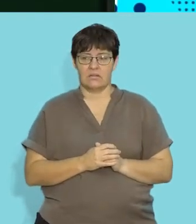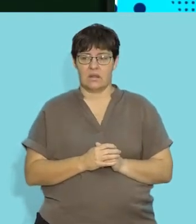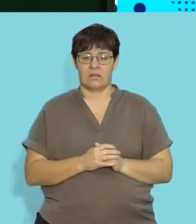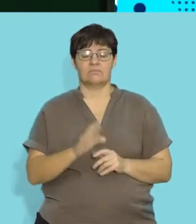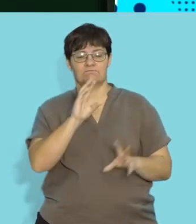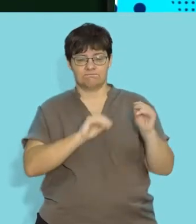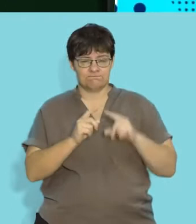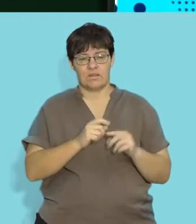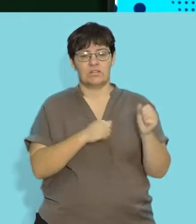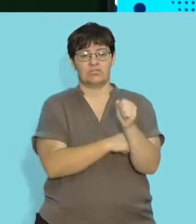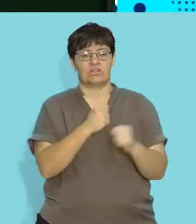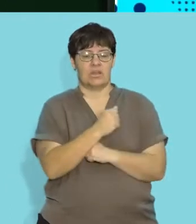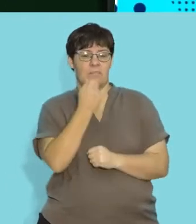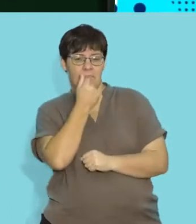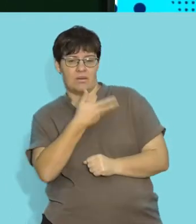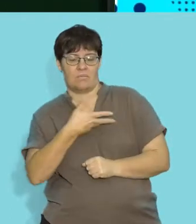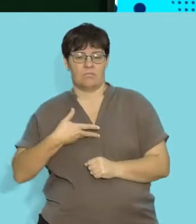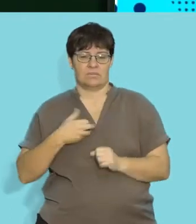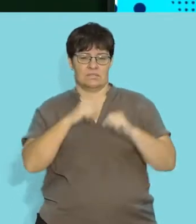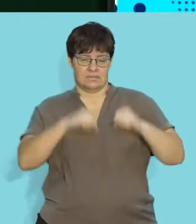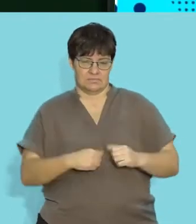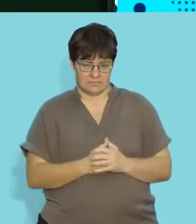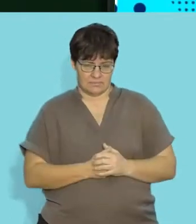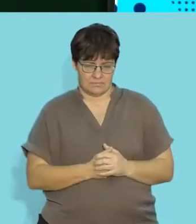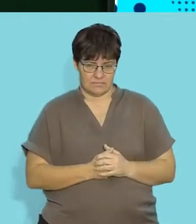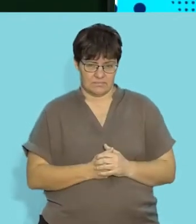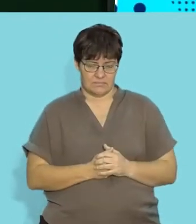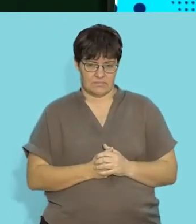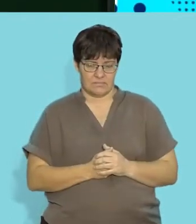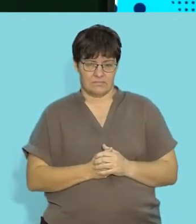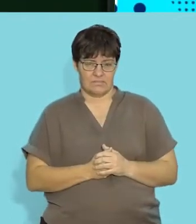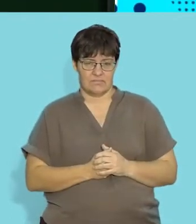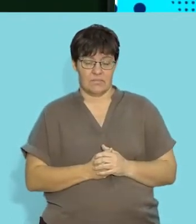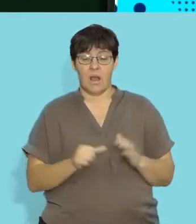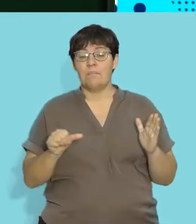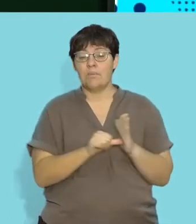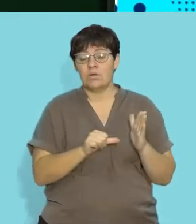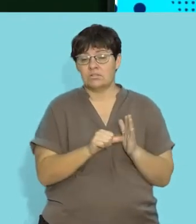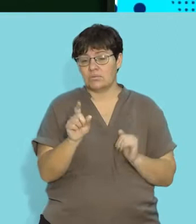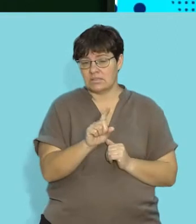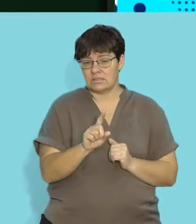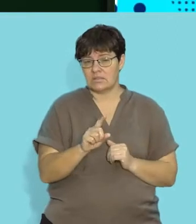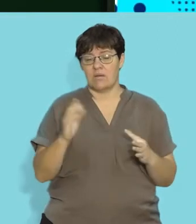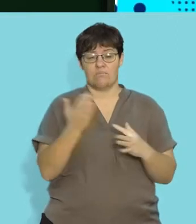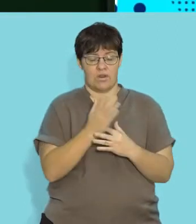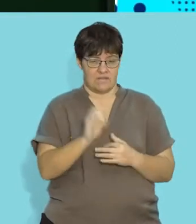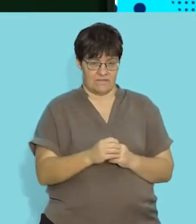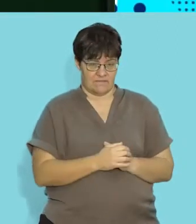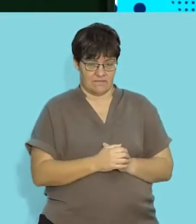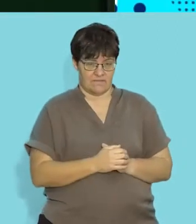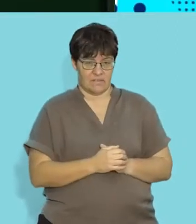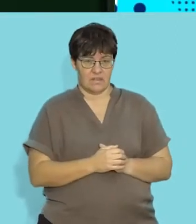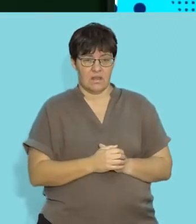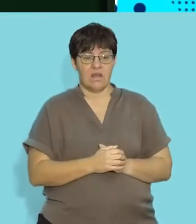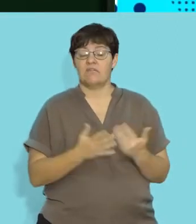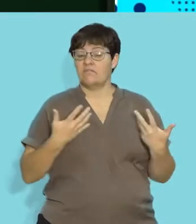recollected the structures for the male and female reproductive systems. I think it's important that we have a little break. When we get back, we'll